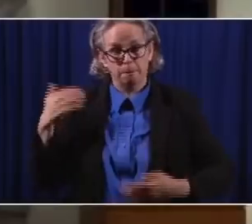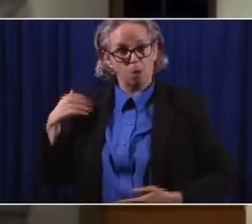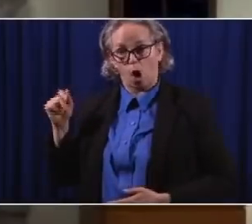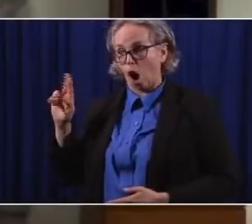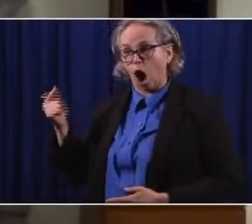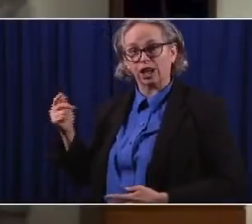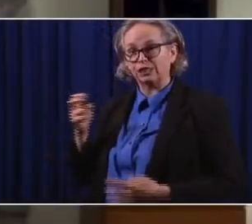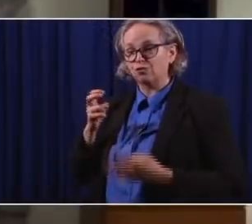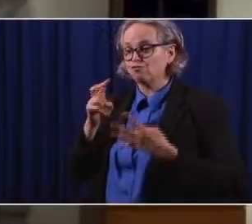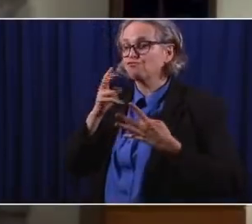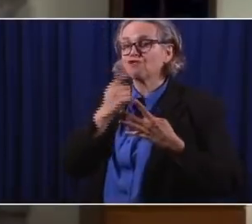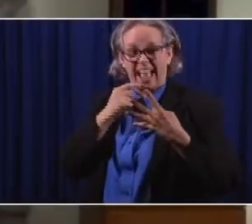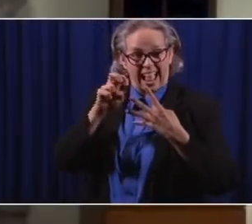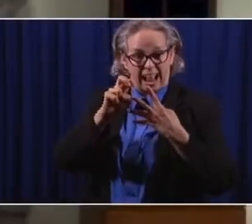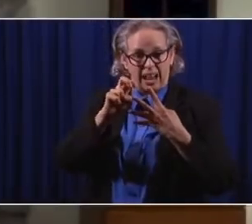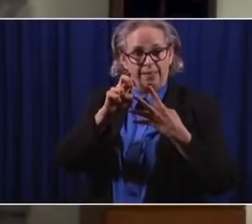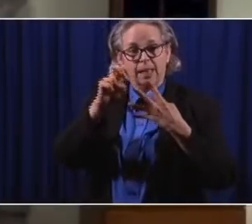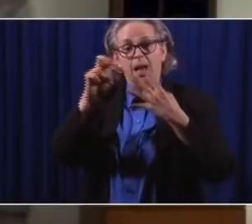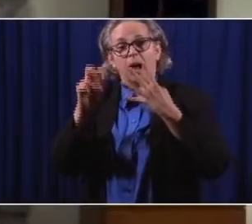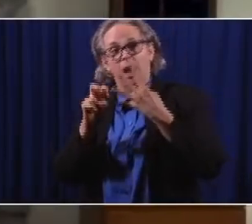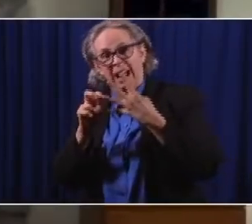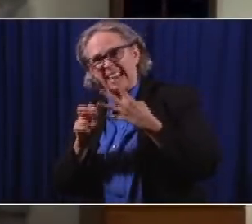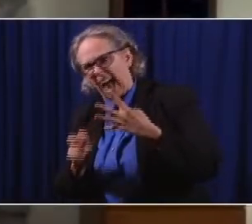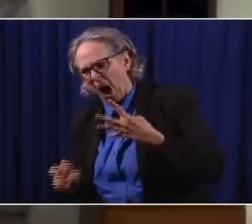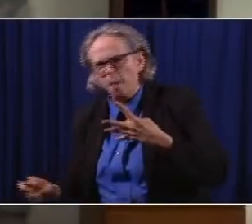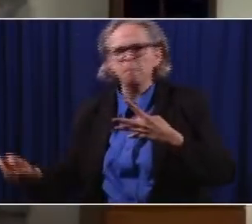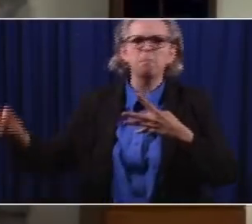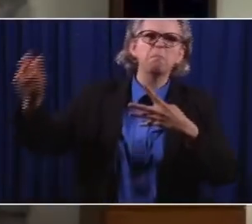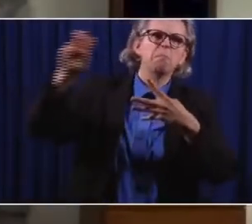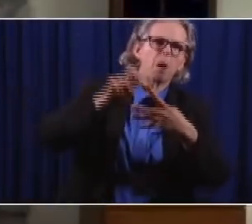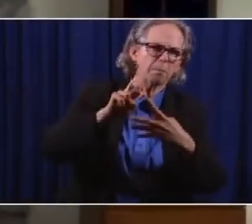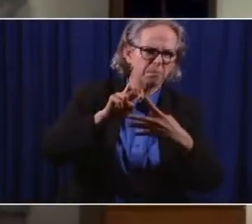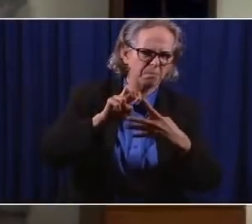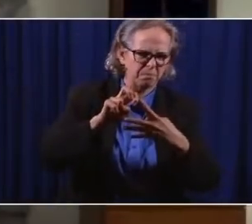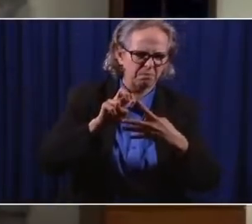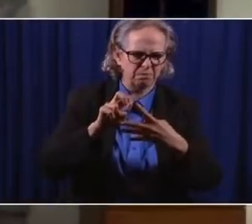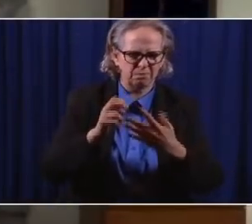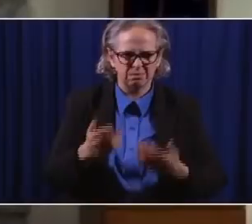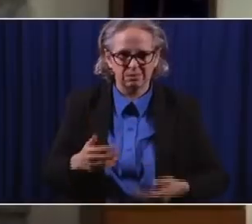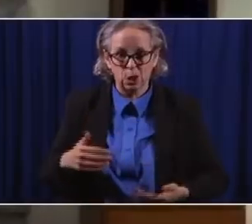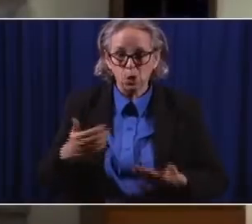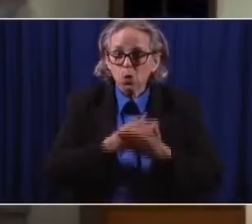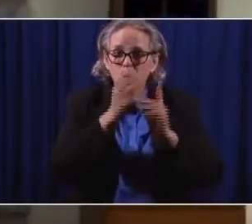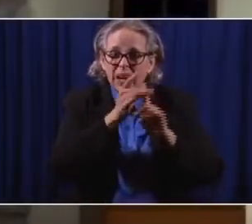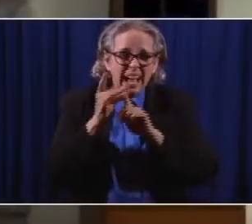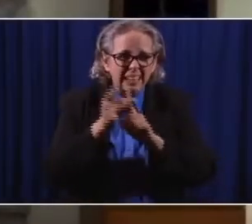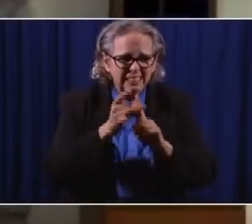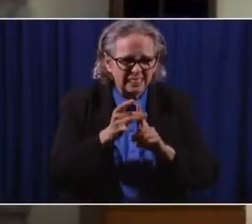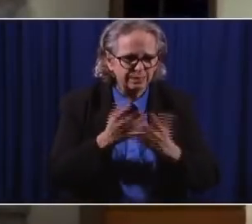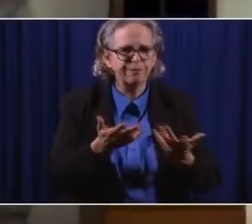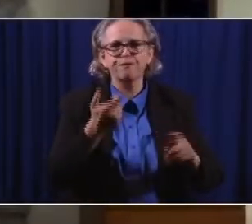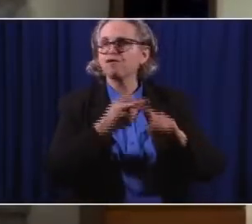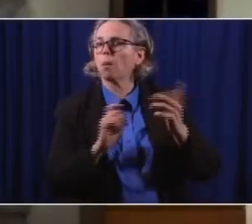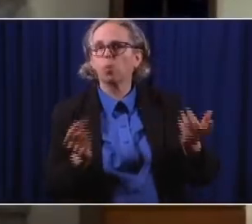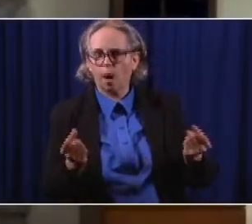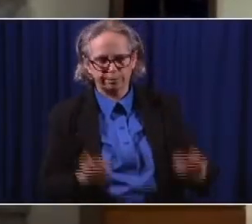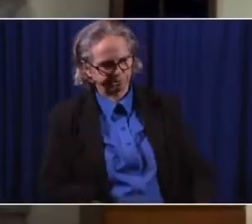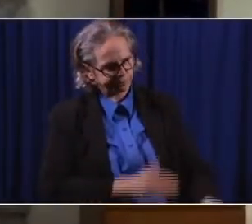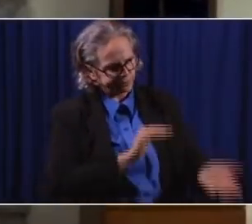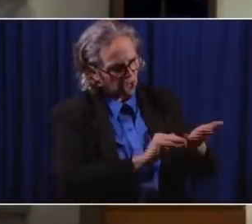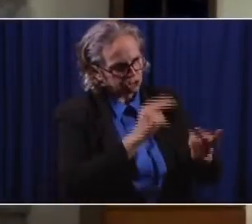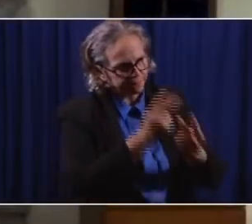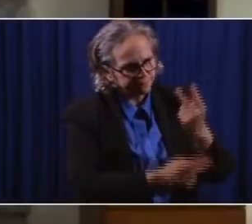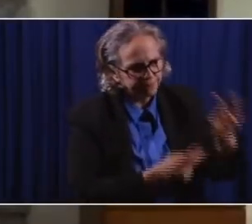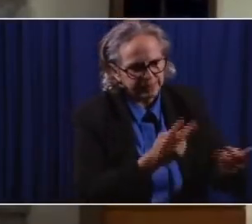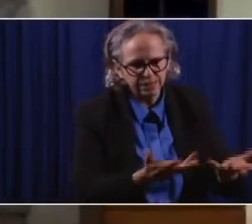had a sustained increase in new cases and outpatient visits. Local health department officials report spread from social gatherings,